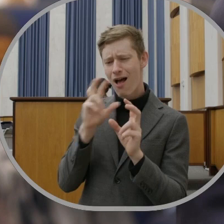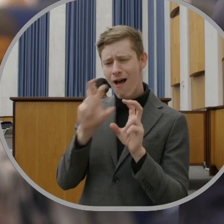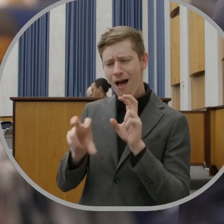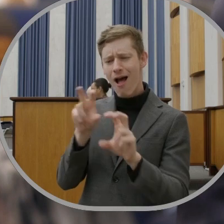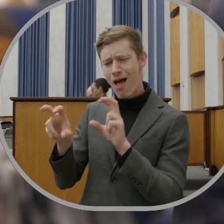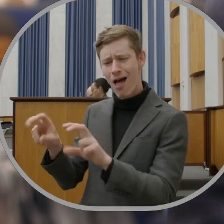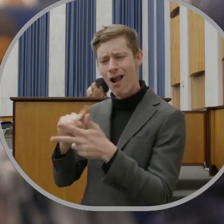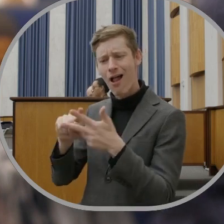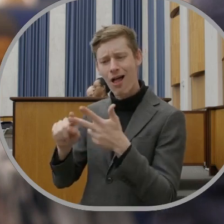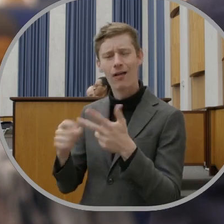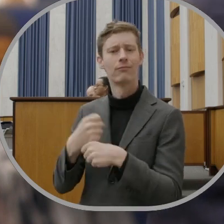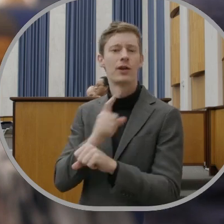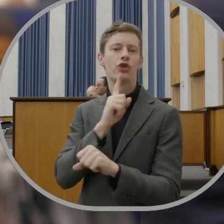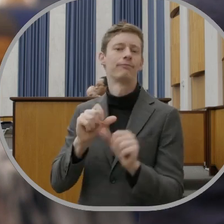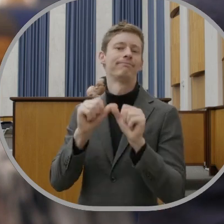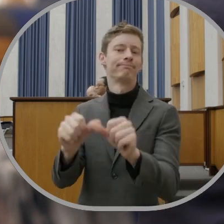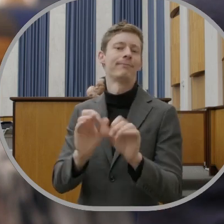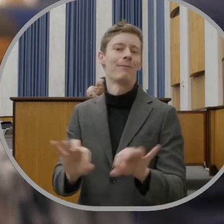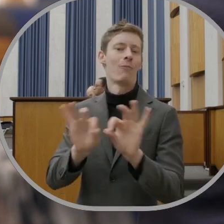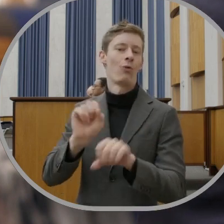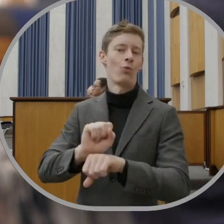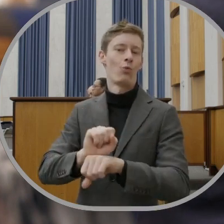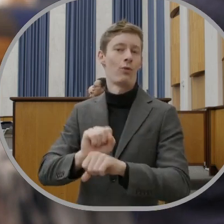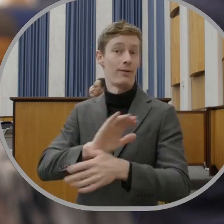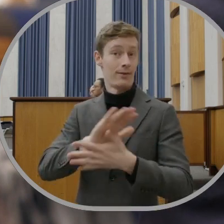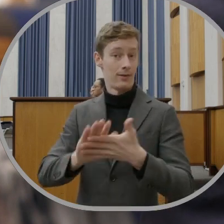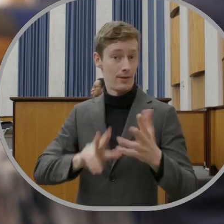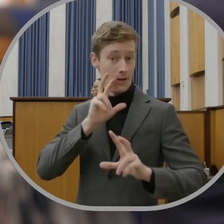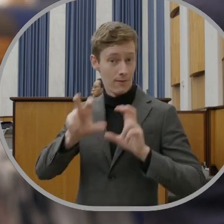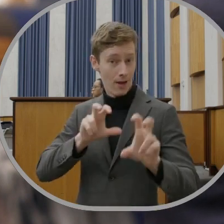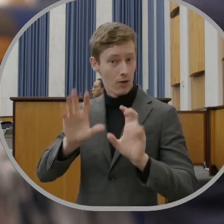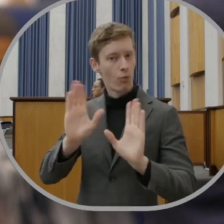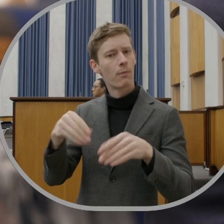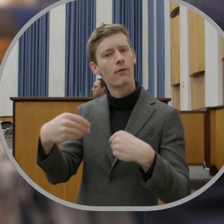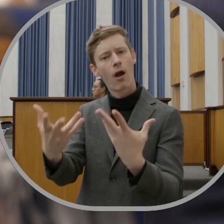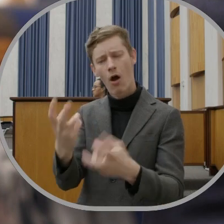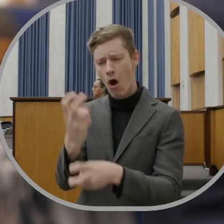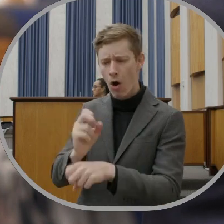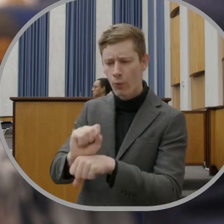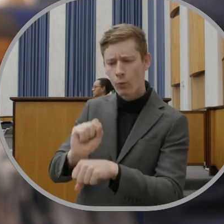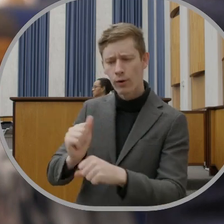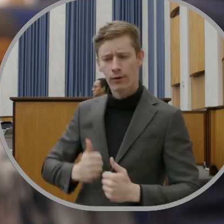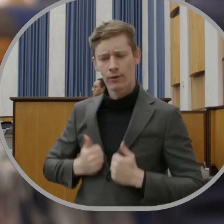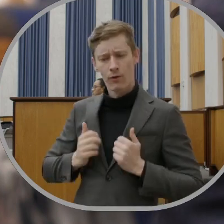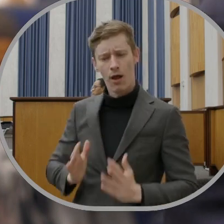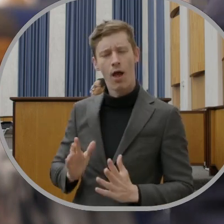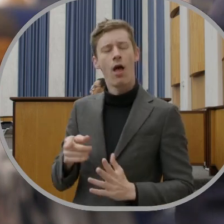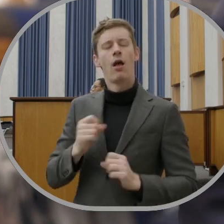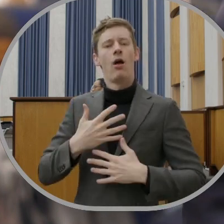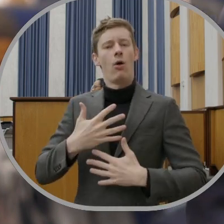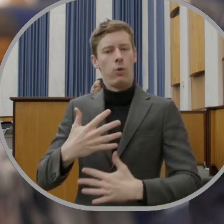vital work. These investments will not only give hardworking residents room to breathe, but also